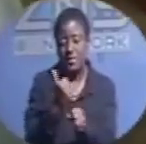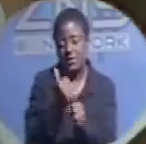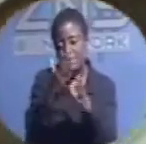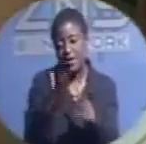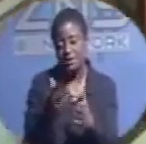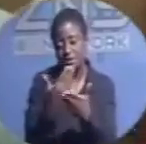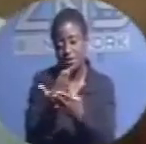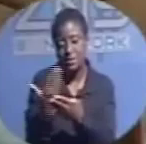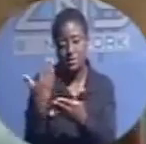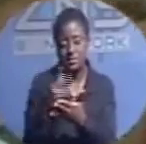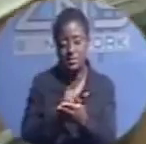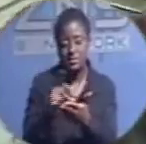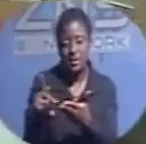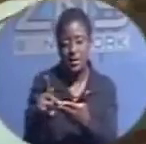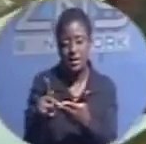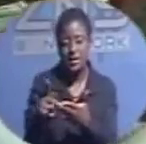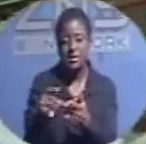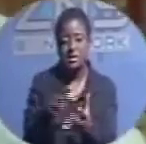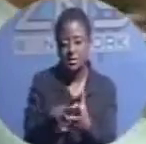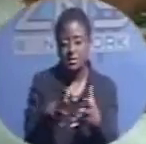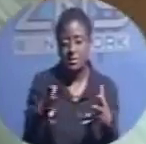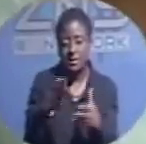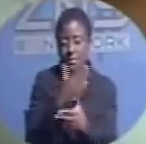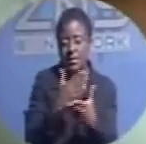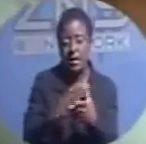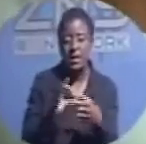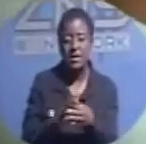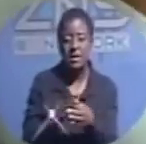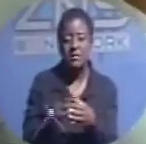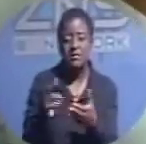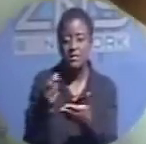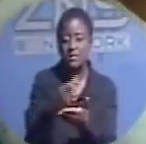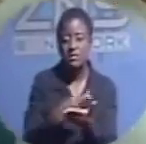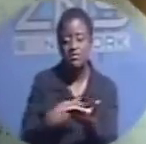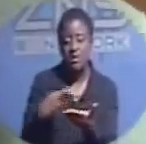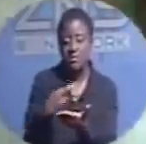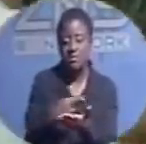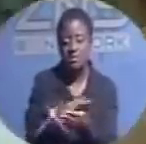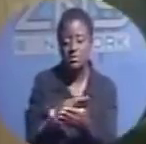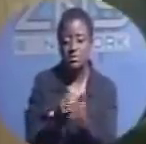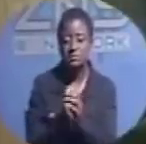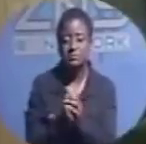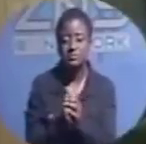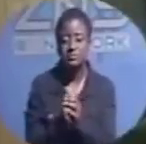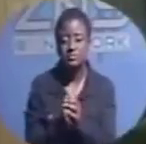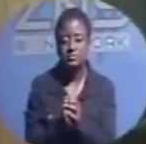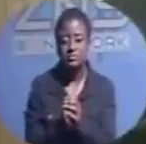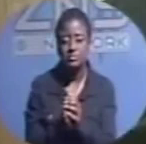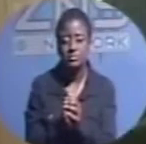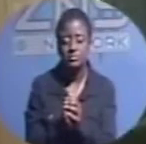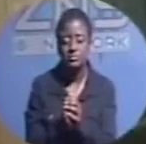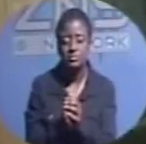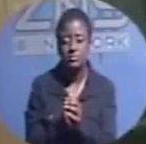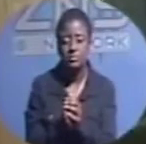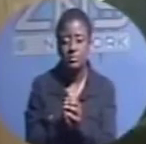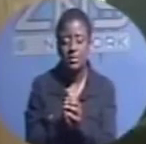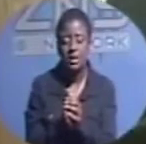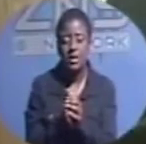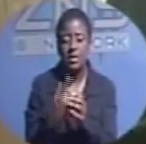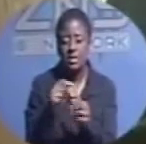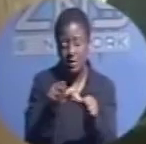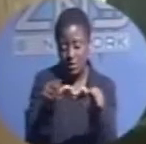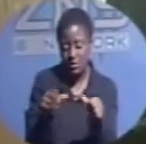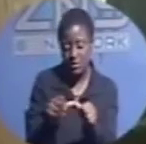the incoming revenue. He now advises where persons would be able to clear their items. The area of the Customs Department where